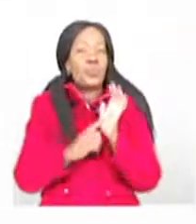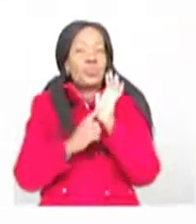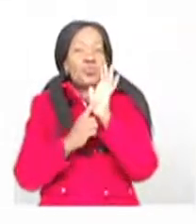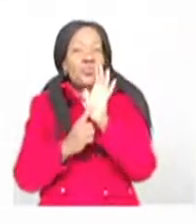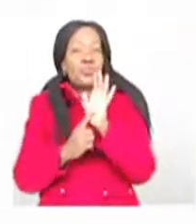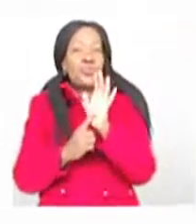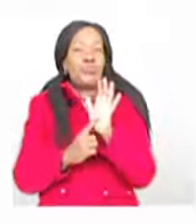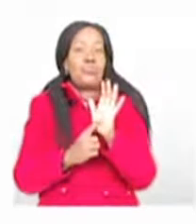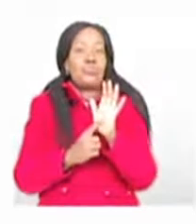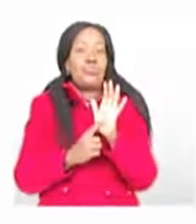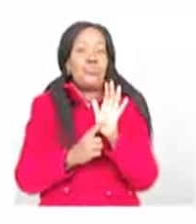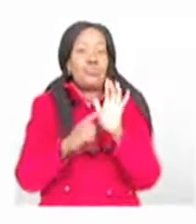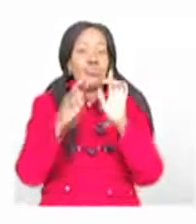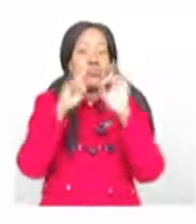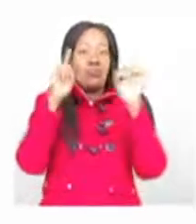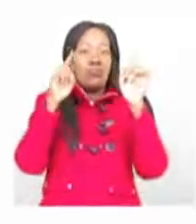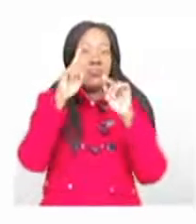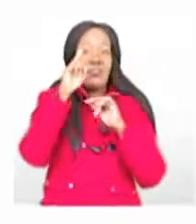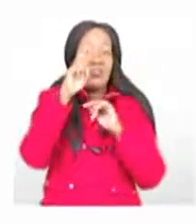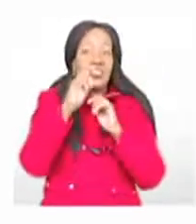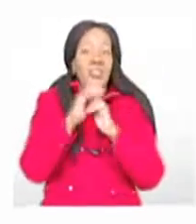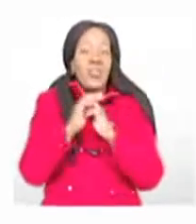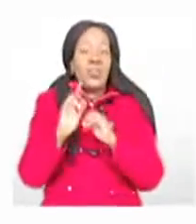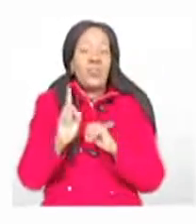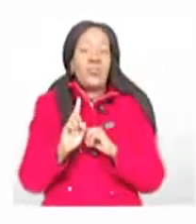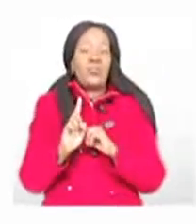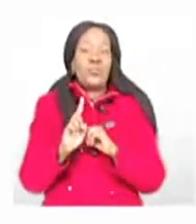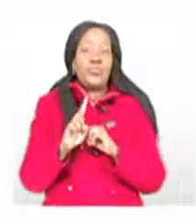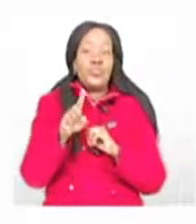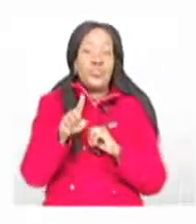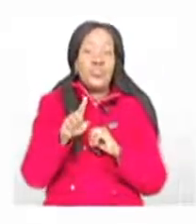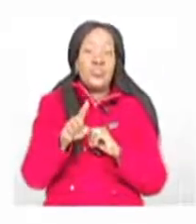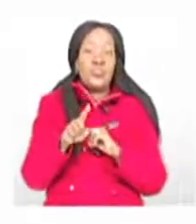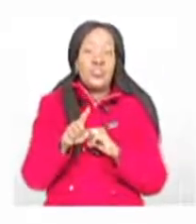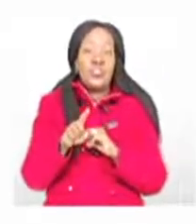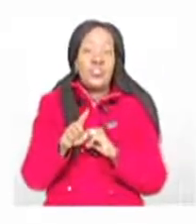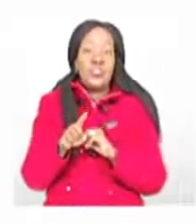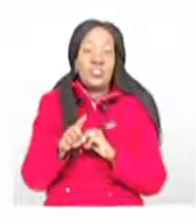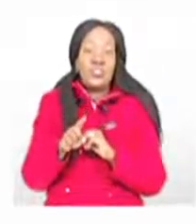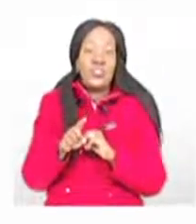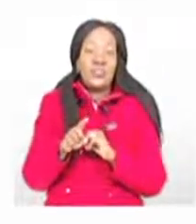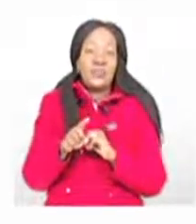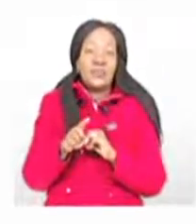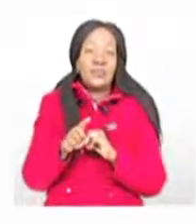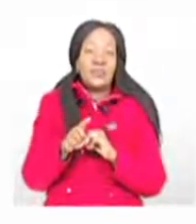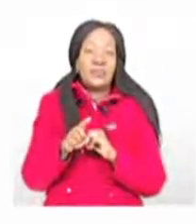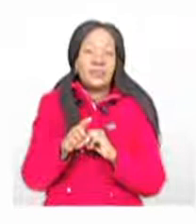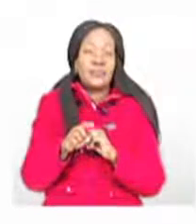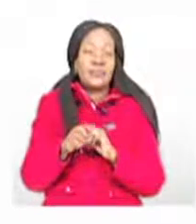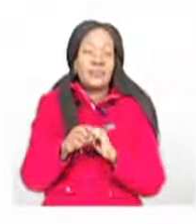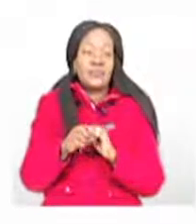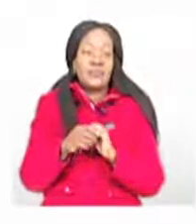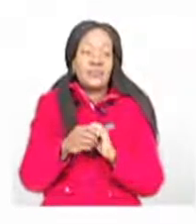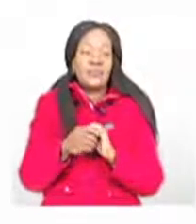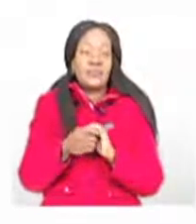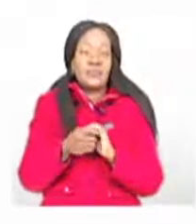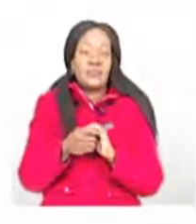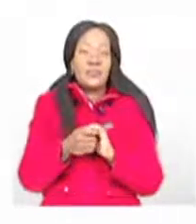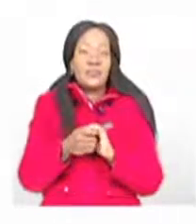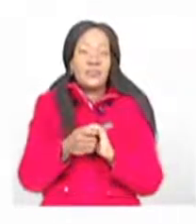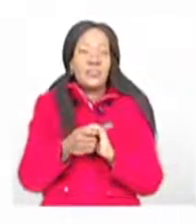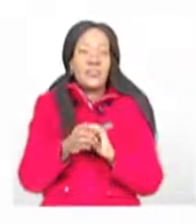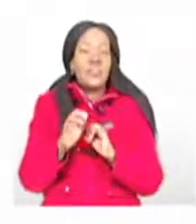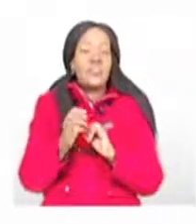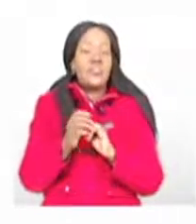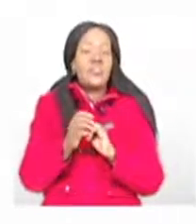board what you are supposed to do when you have to circle the correct number